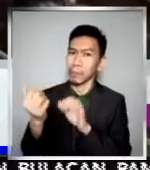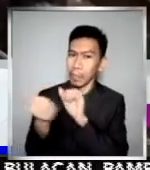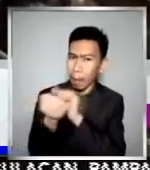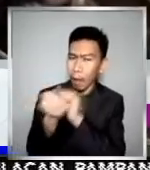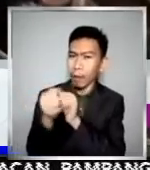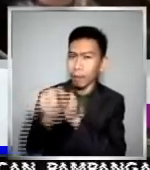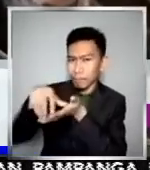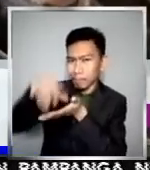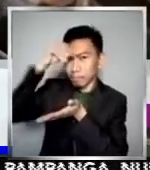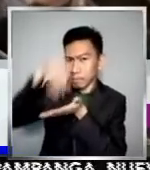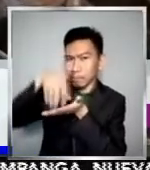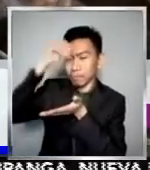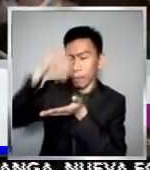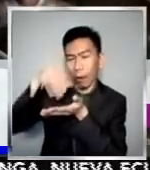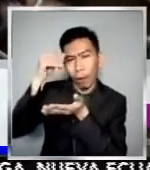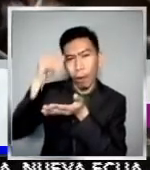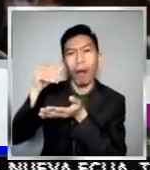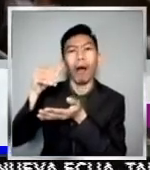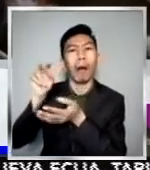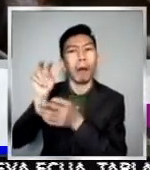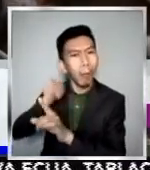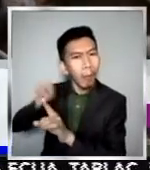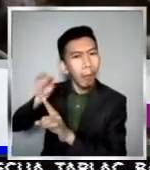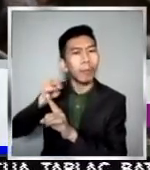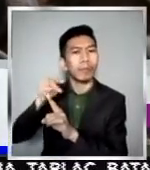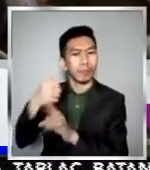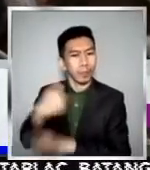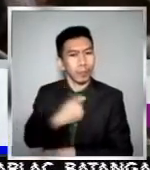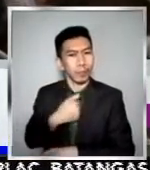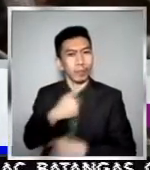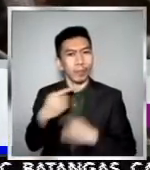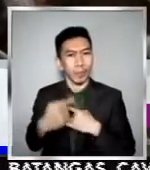the value of self-reliance.